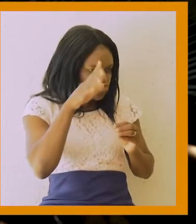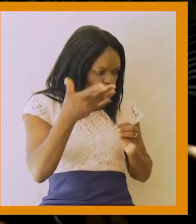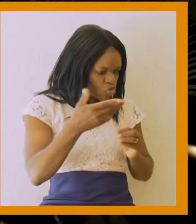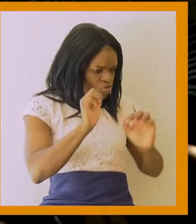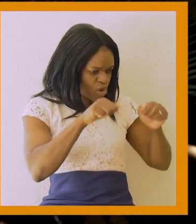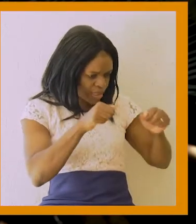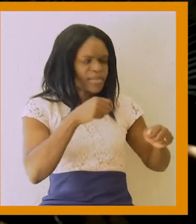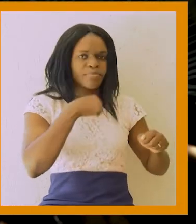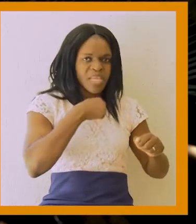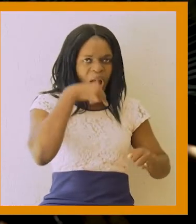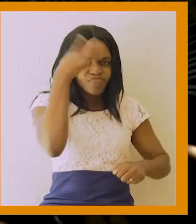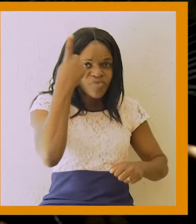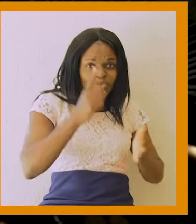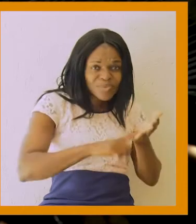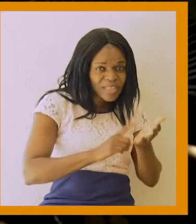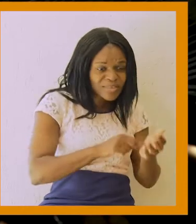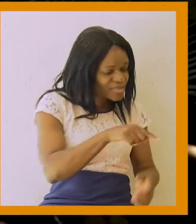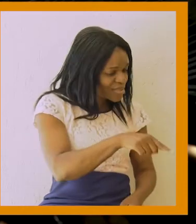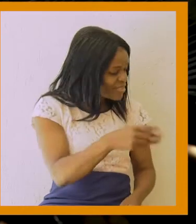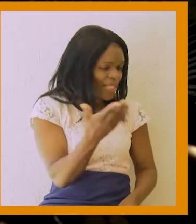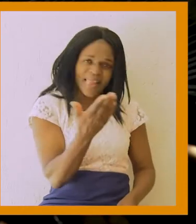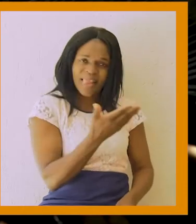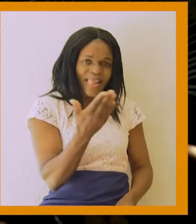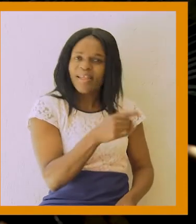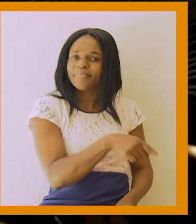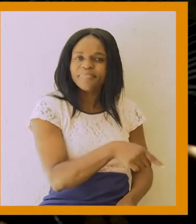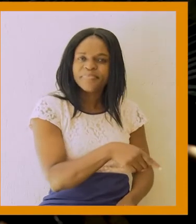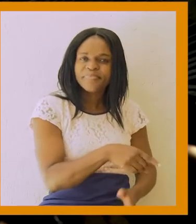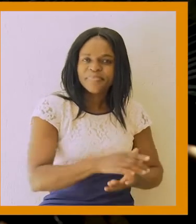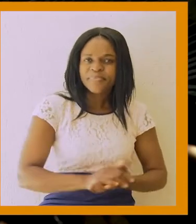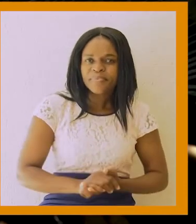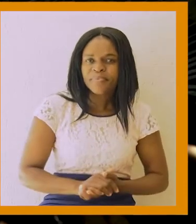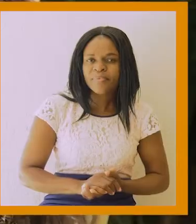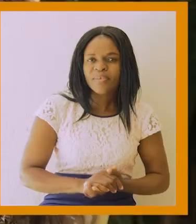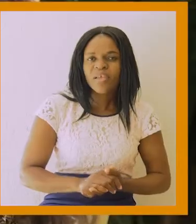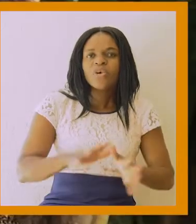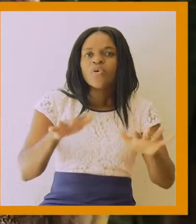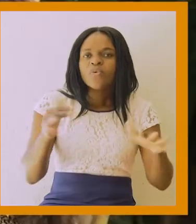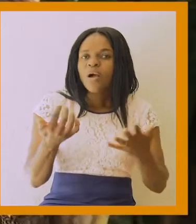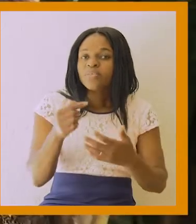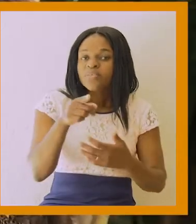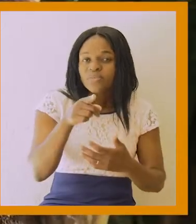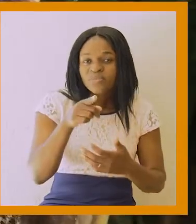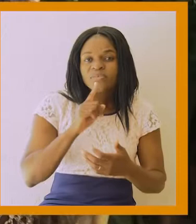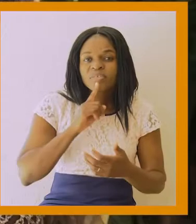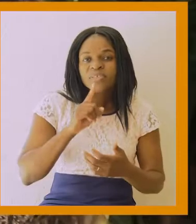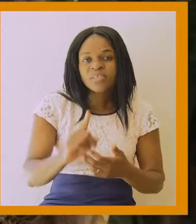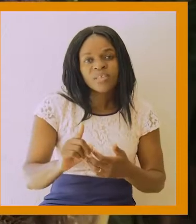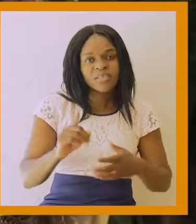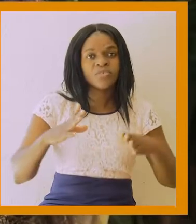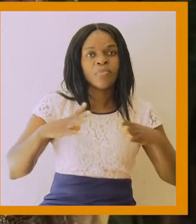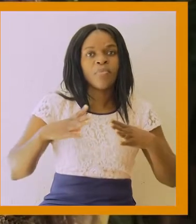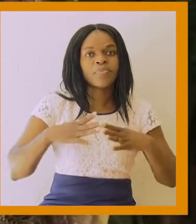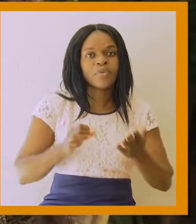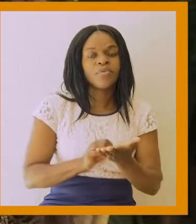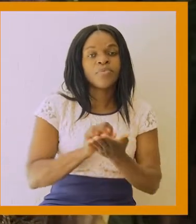of a sexual nature or to agree to sexual activity. Mm-hmm. And what would you say is